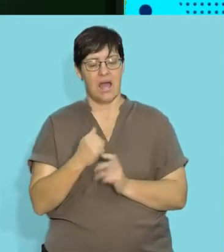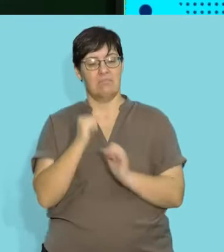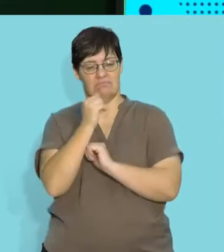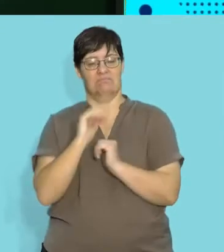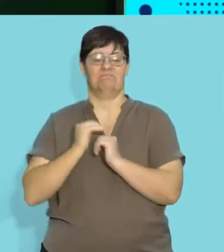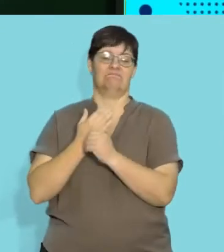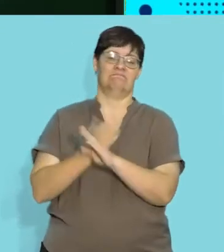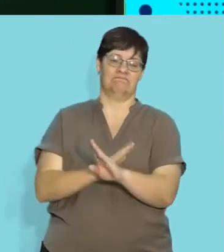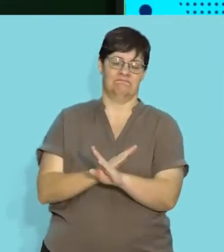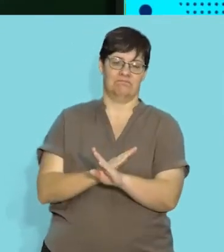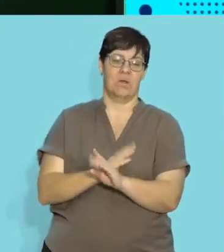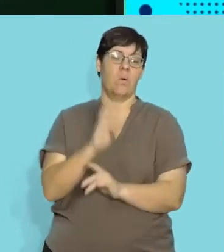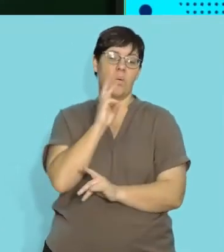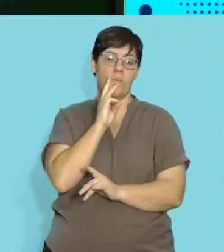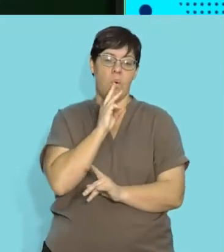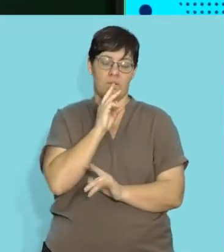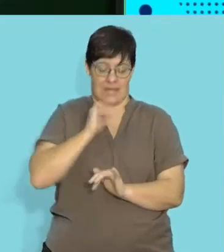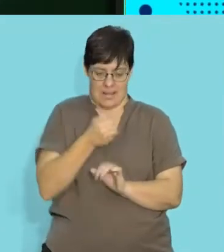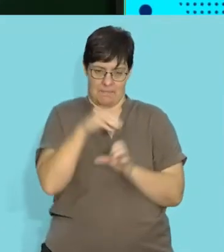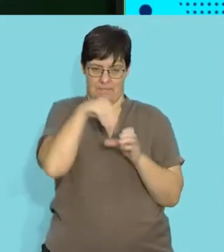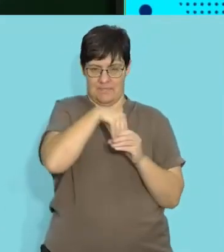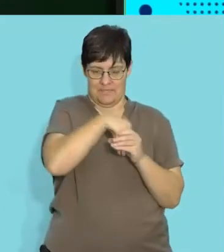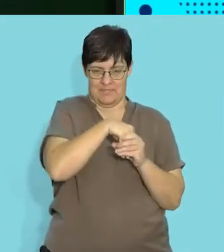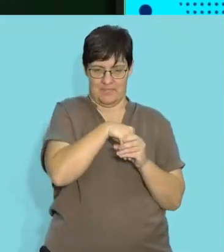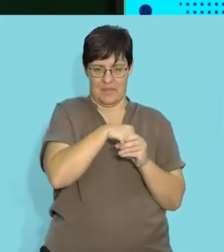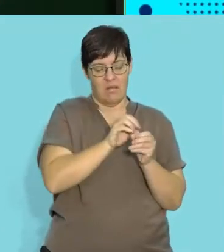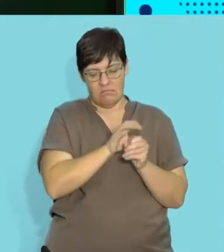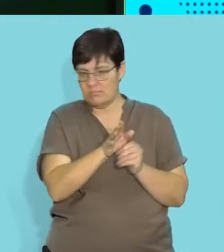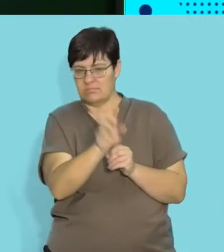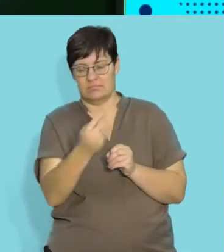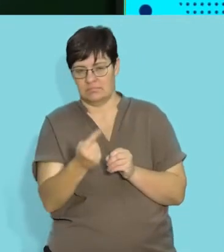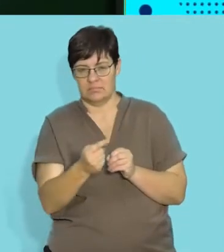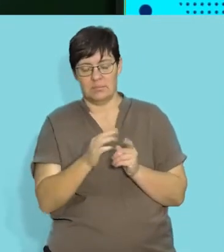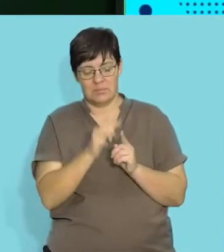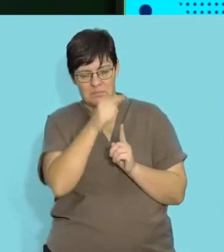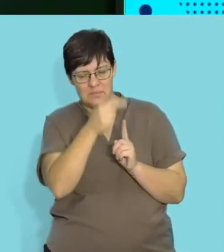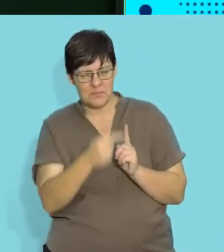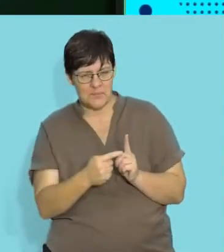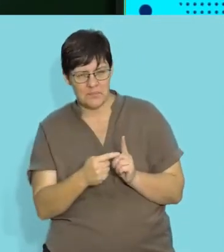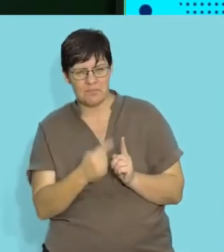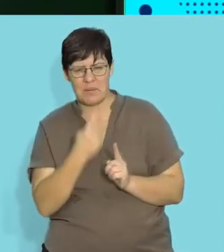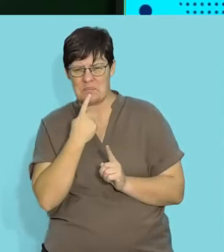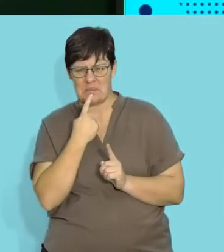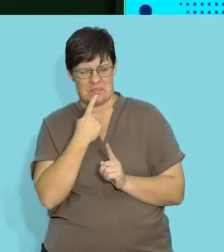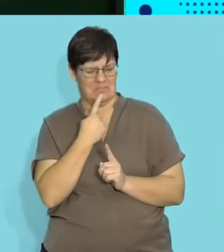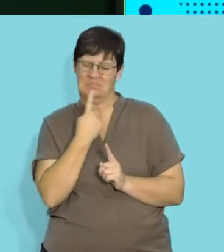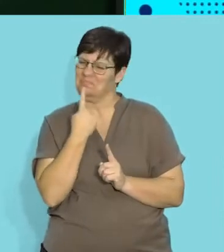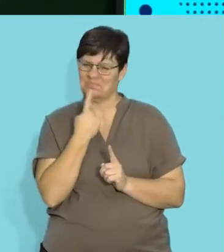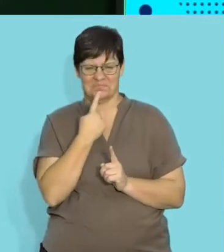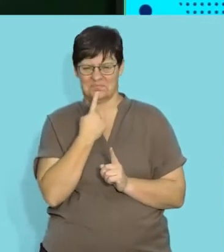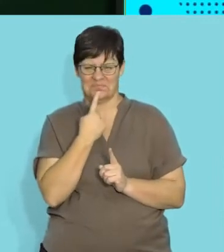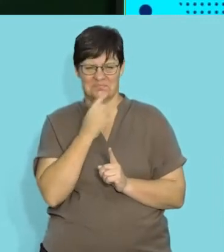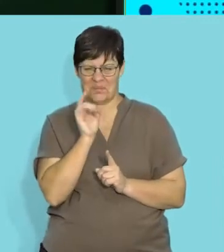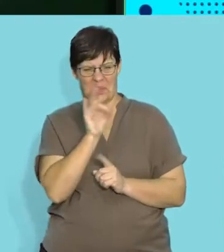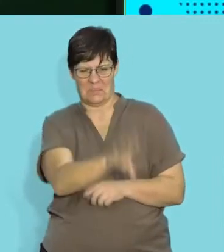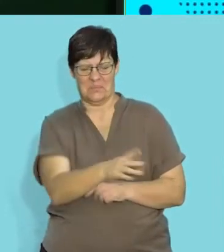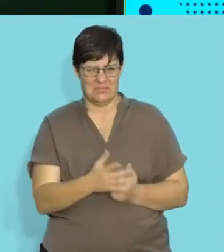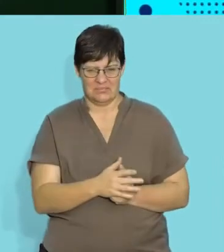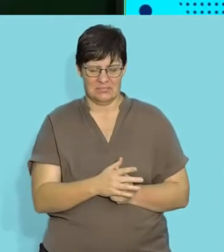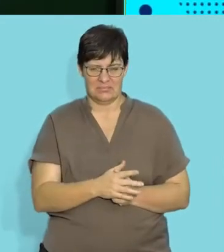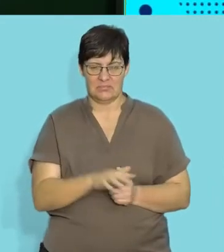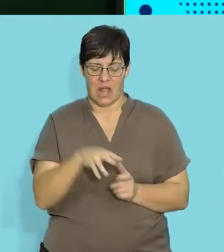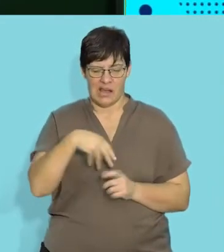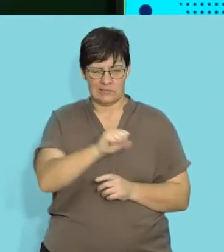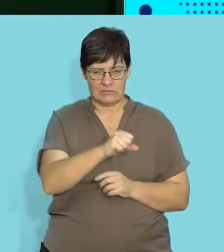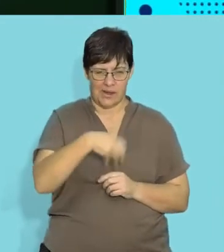to prevent the loss of water. But in addition to that, the wax on these make them unpalatable. So herbivores